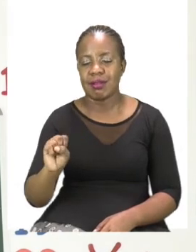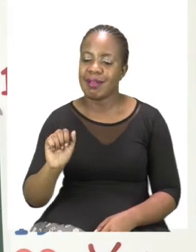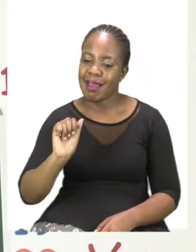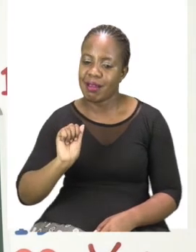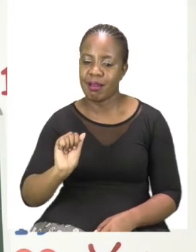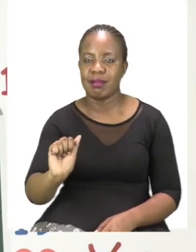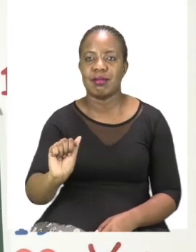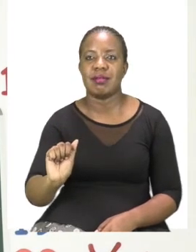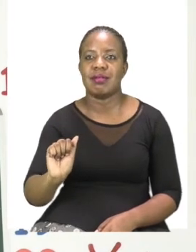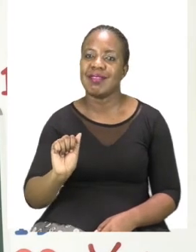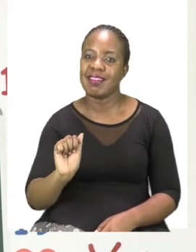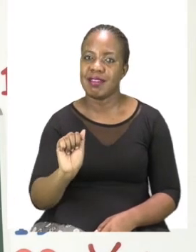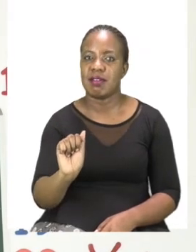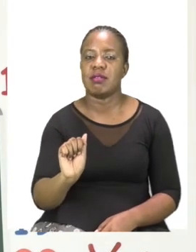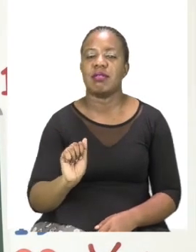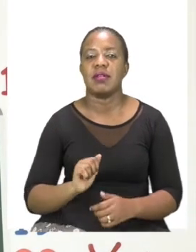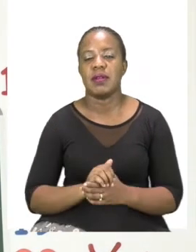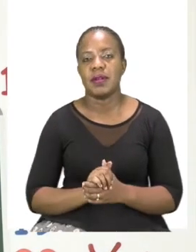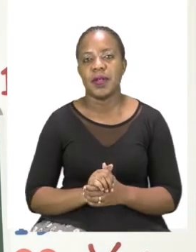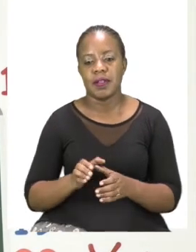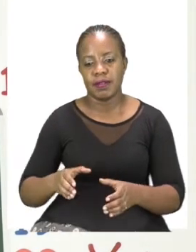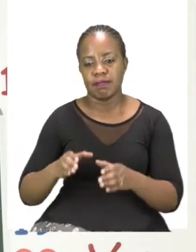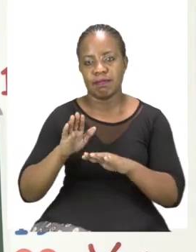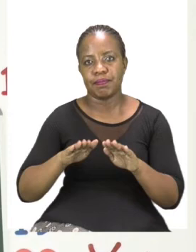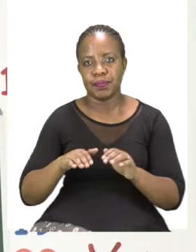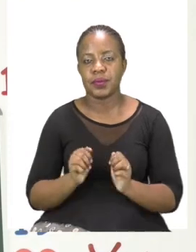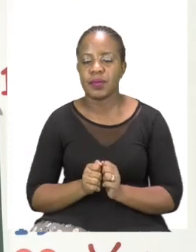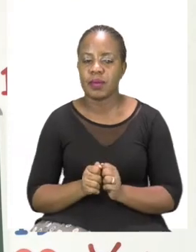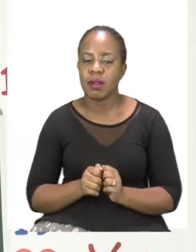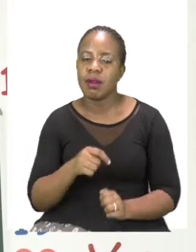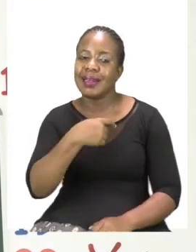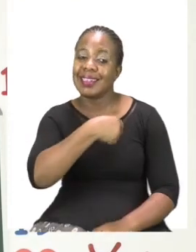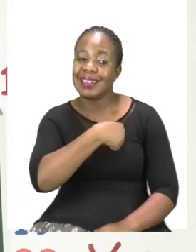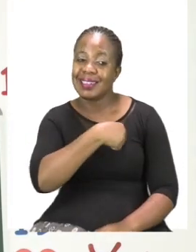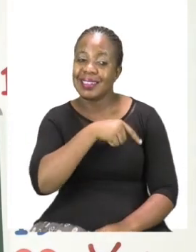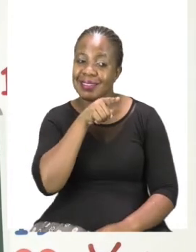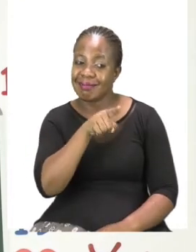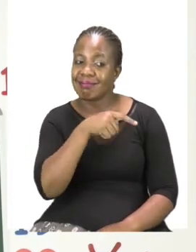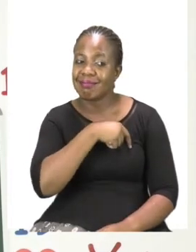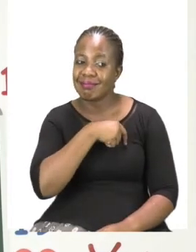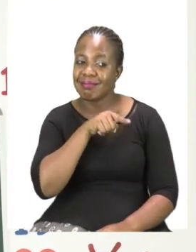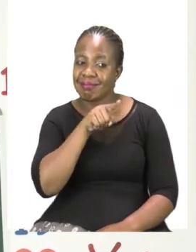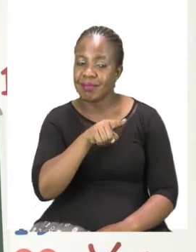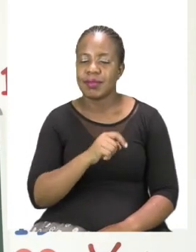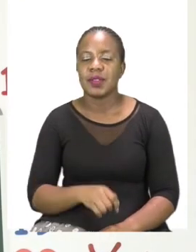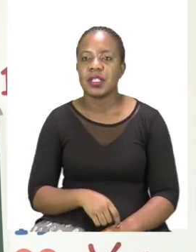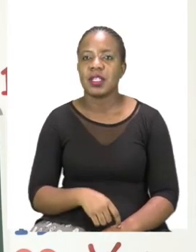drum. And then if we want to talk about a girl owning it, we